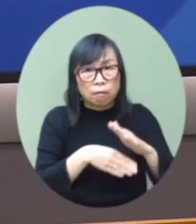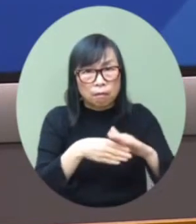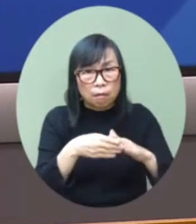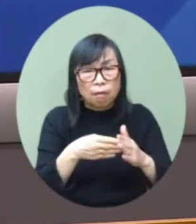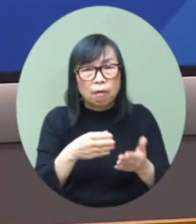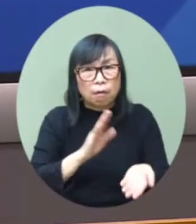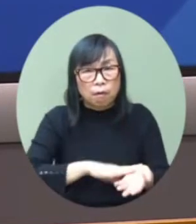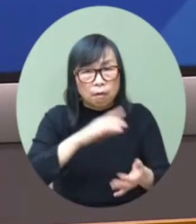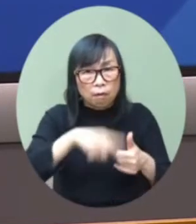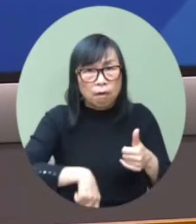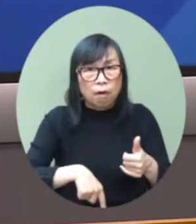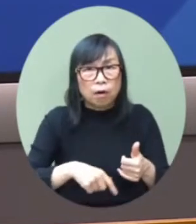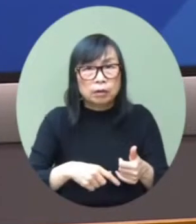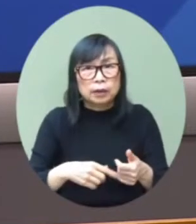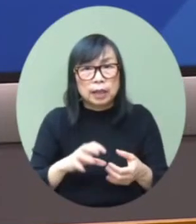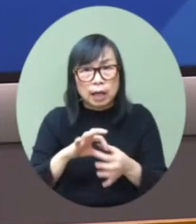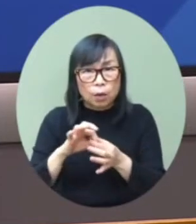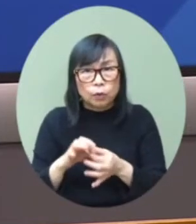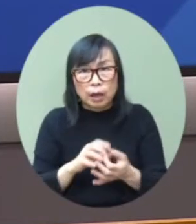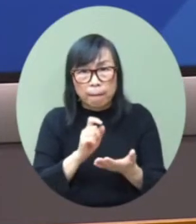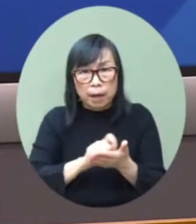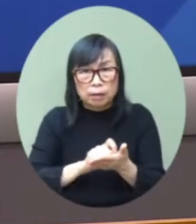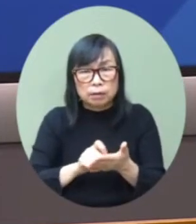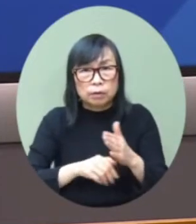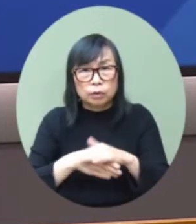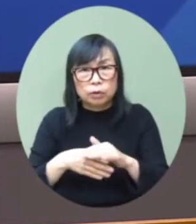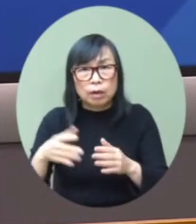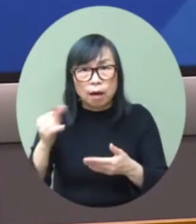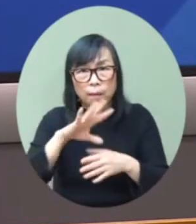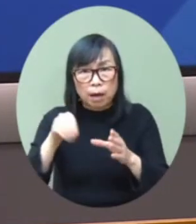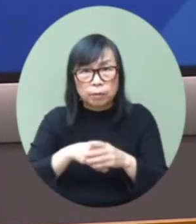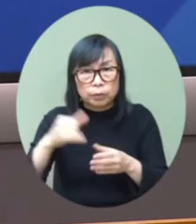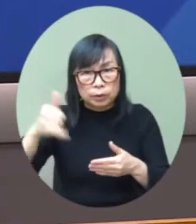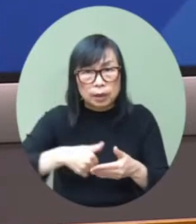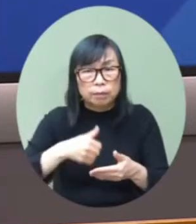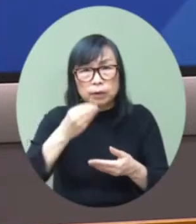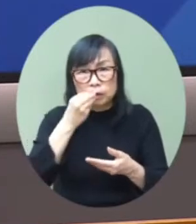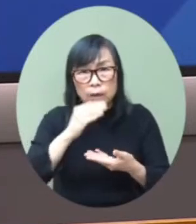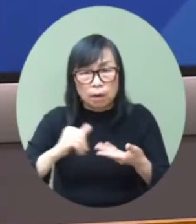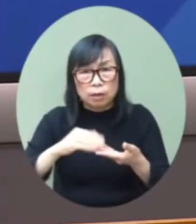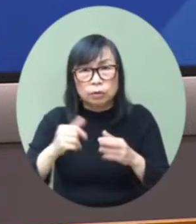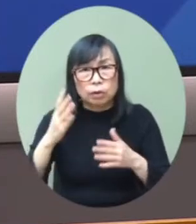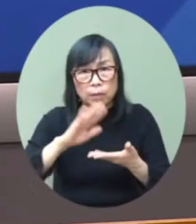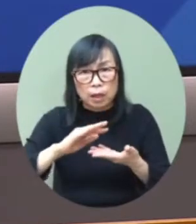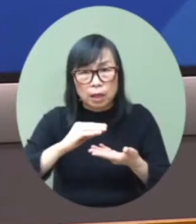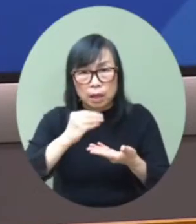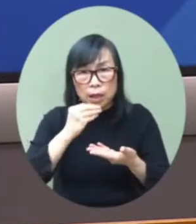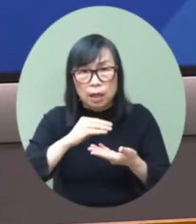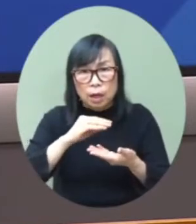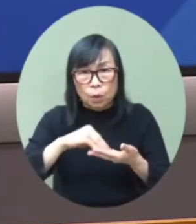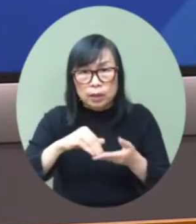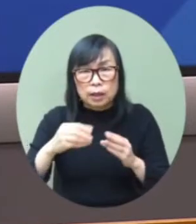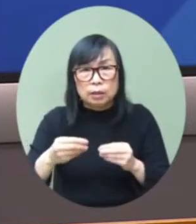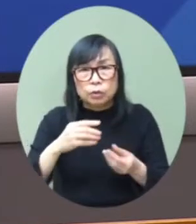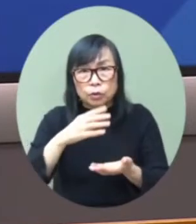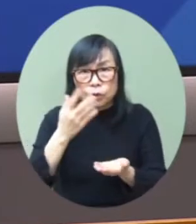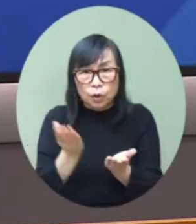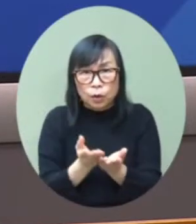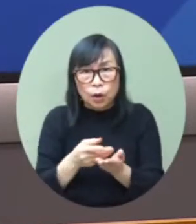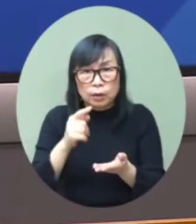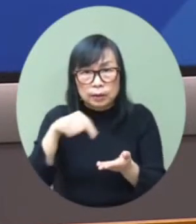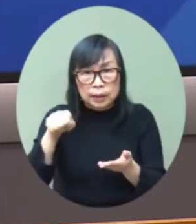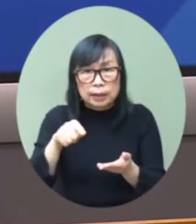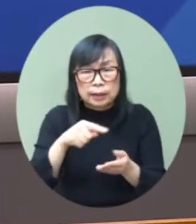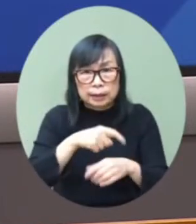death cases, without going through the public mortuary, the joint offices include the Immigration Department and the FHD and the Department of